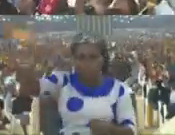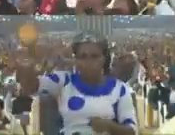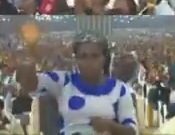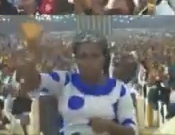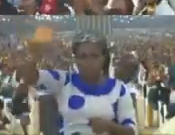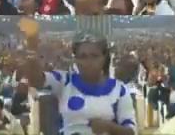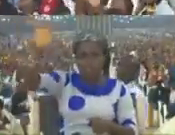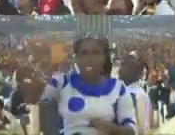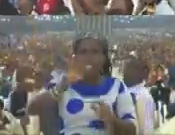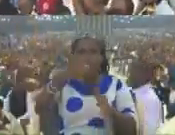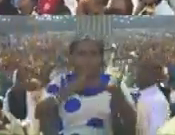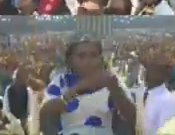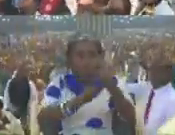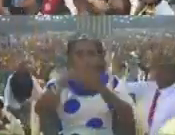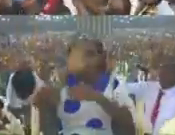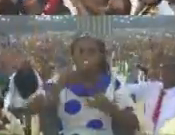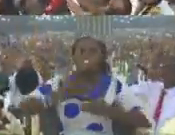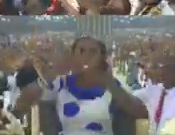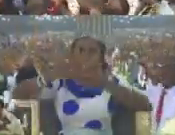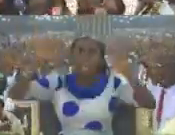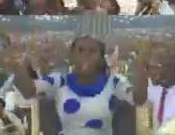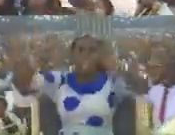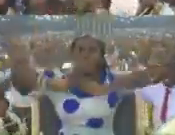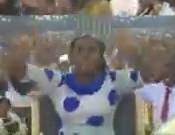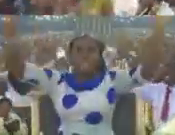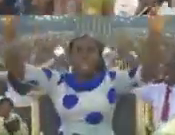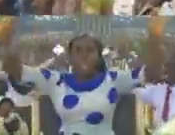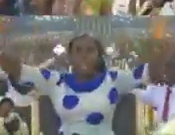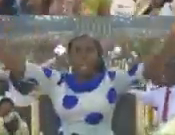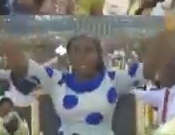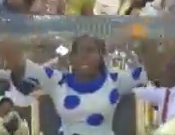Wave your hand to him and shout hallelujah.